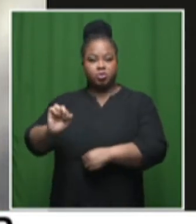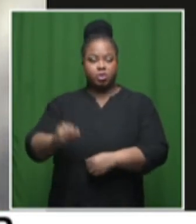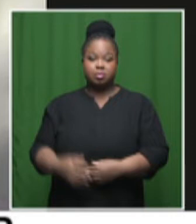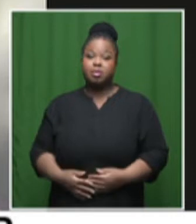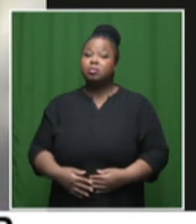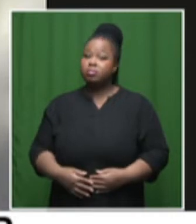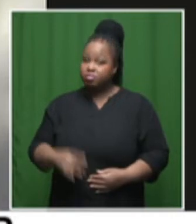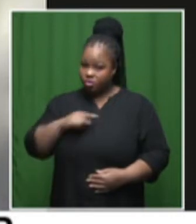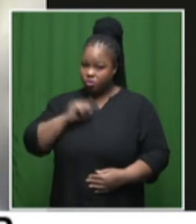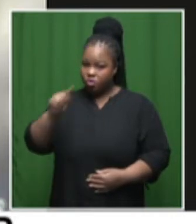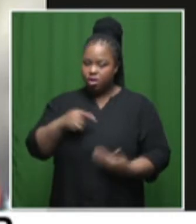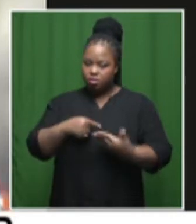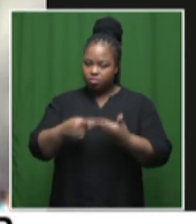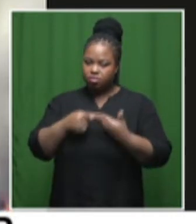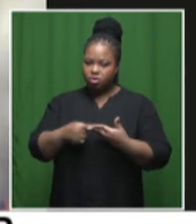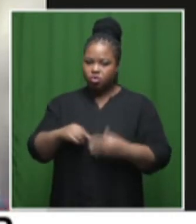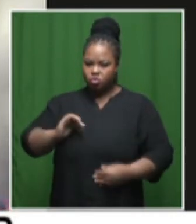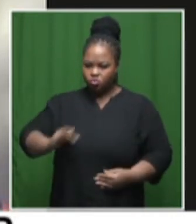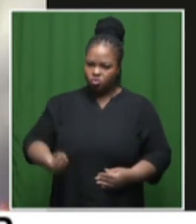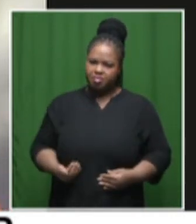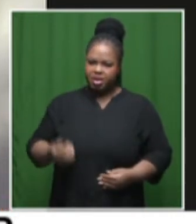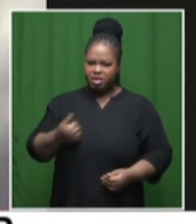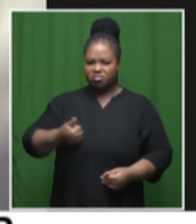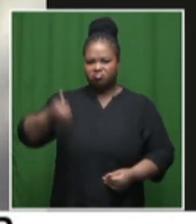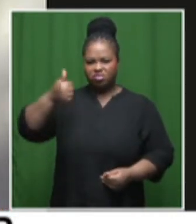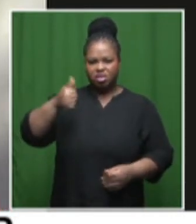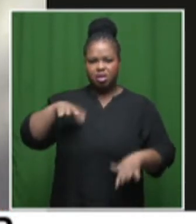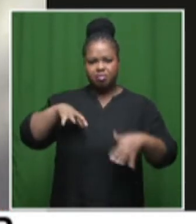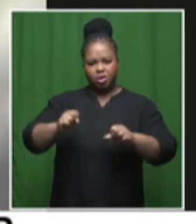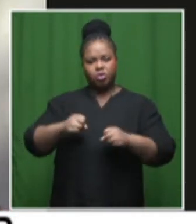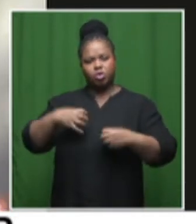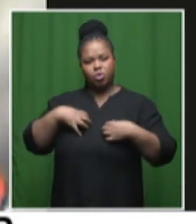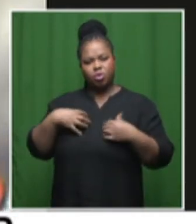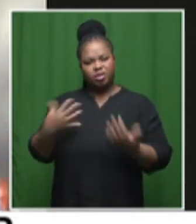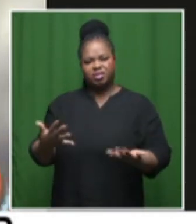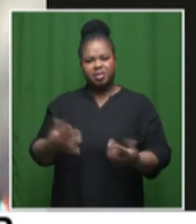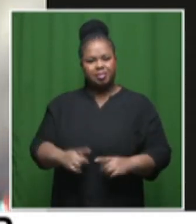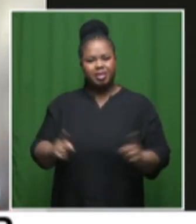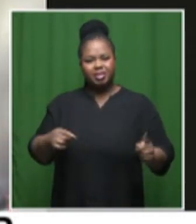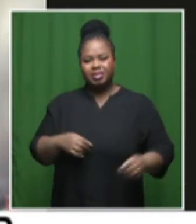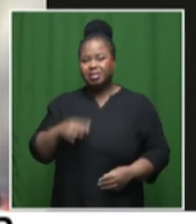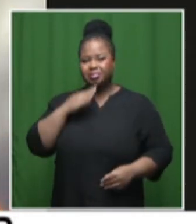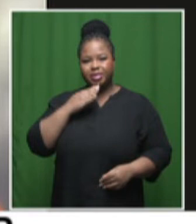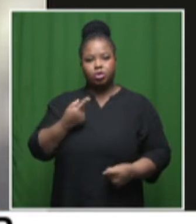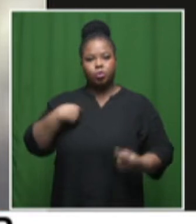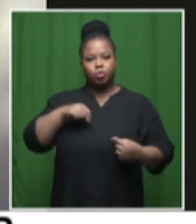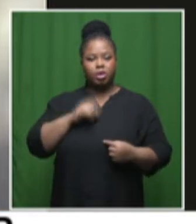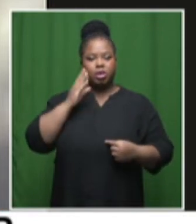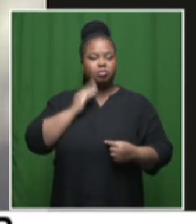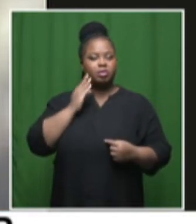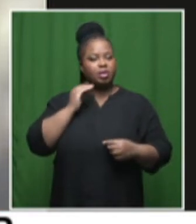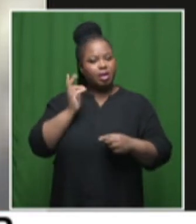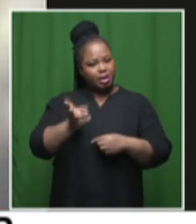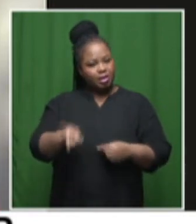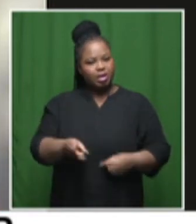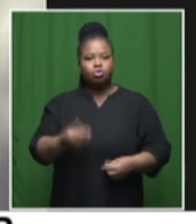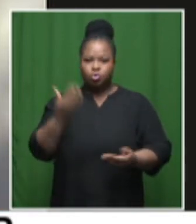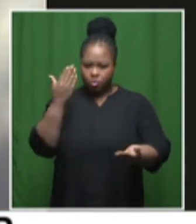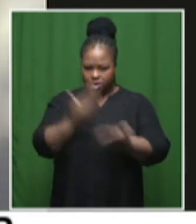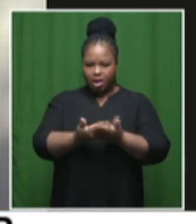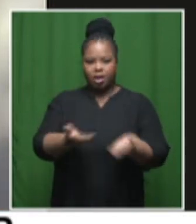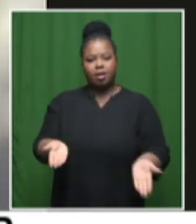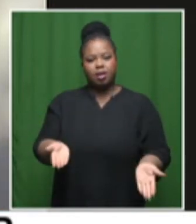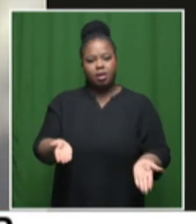speaks to the conversation where women take power into our own hands, and we're not just victims. We are also capable